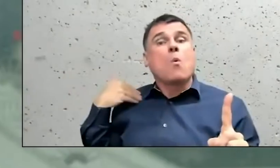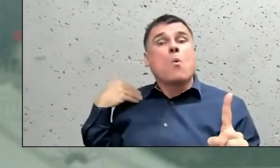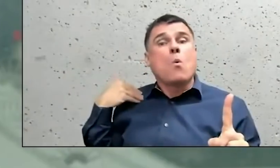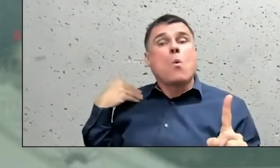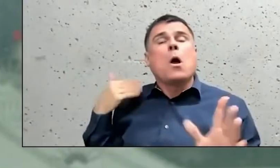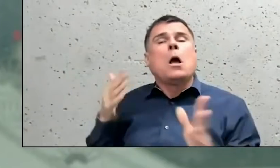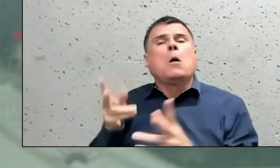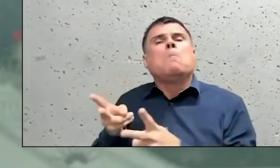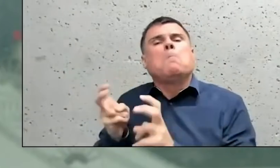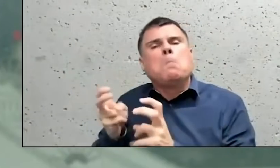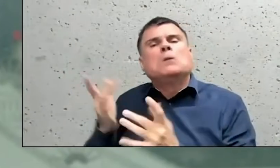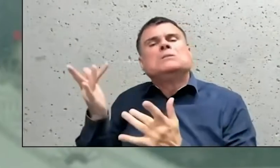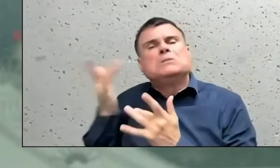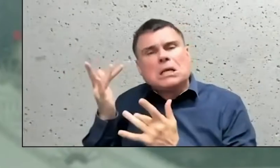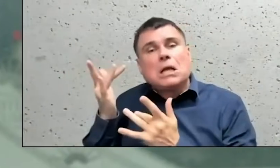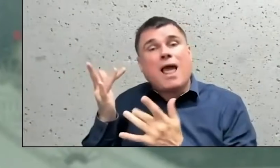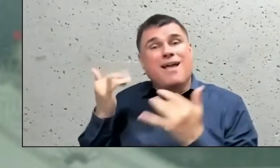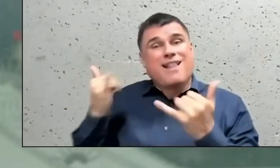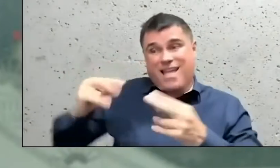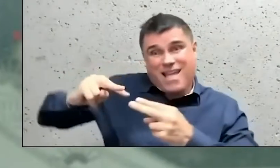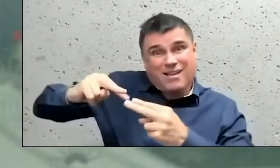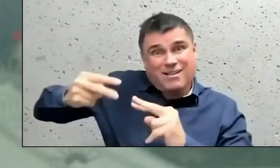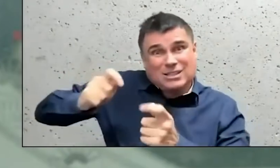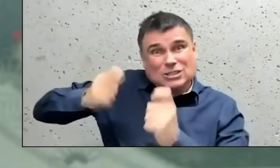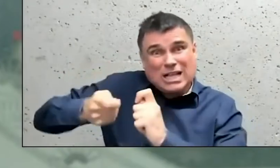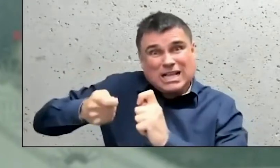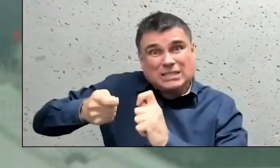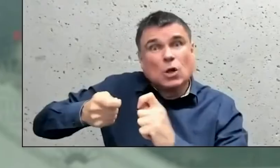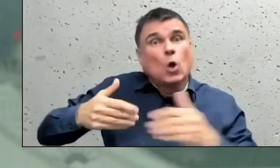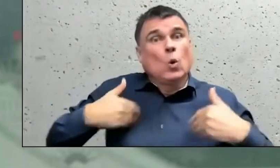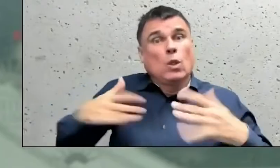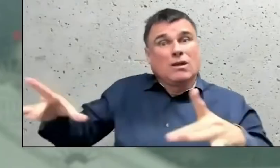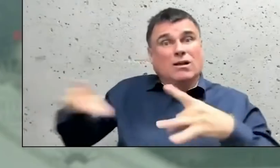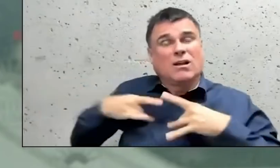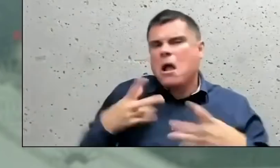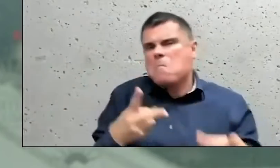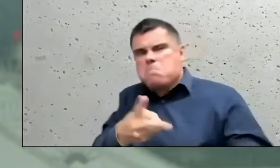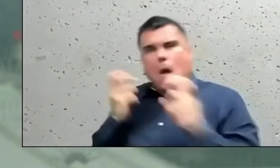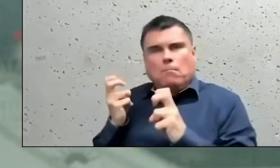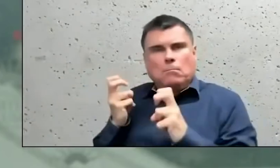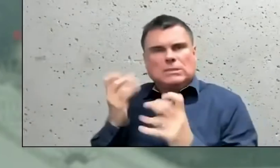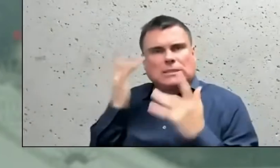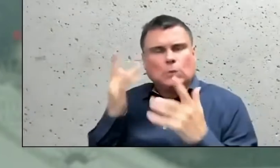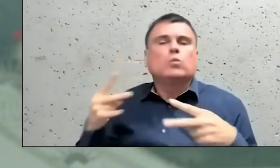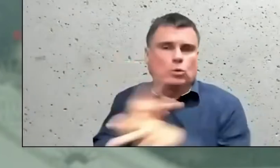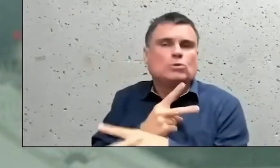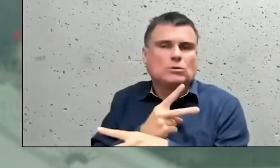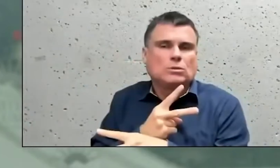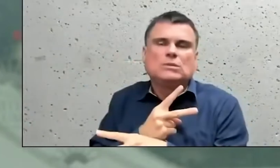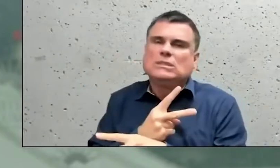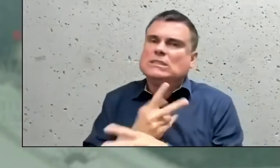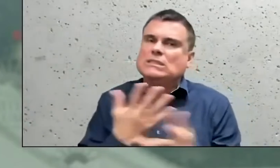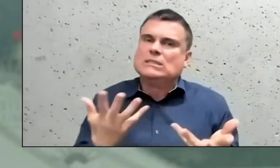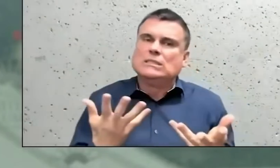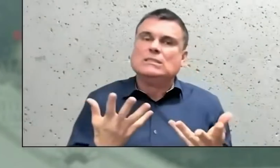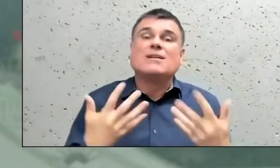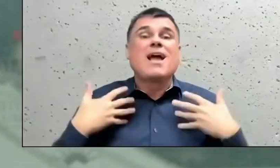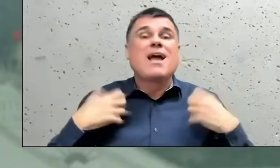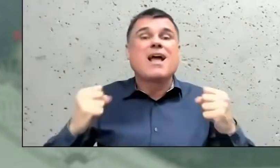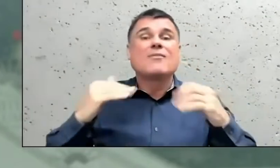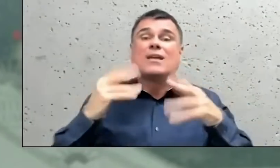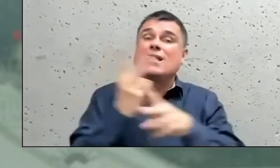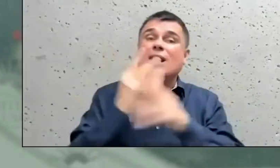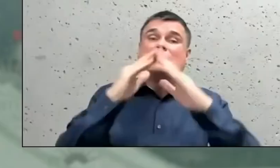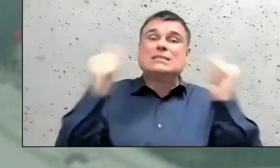changed now, and that has put in a strain on our healthcare system as well. If we're not continuing to do the things that we